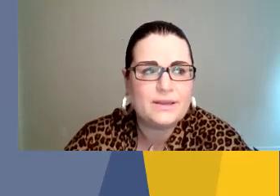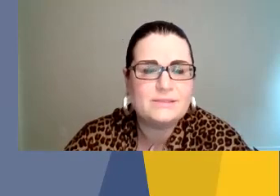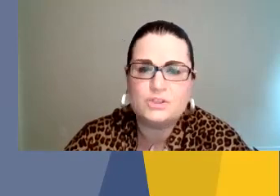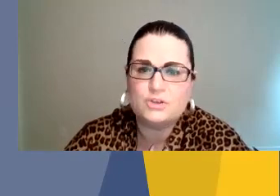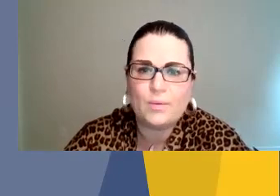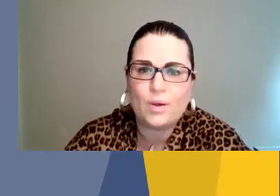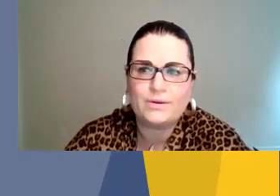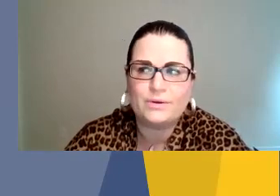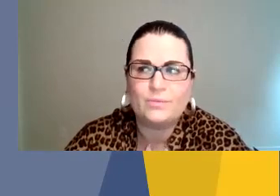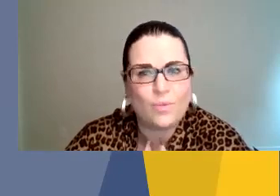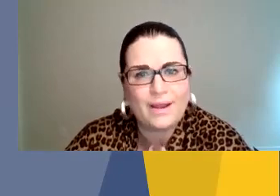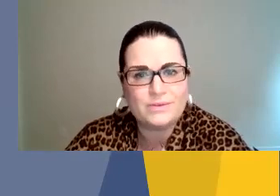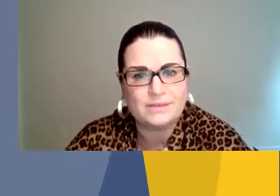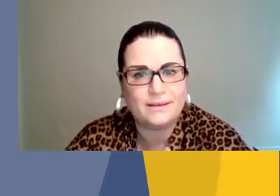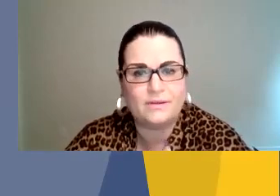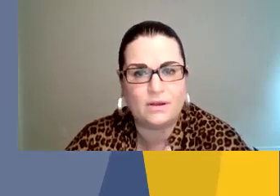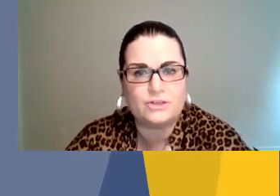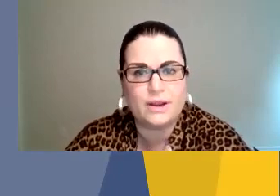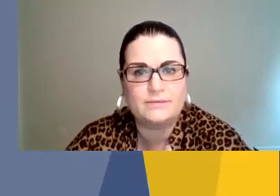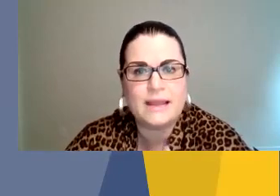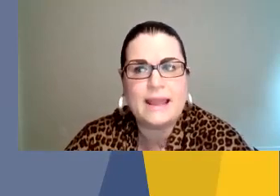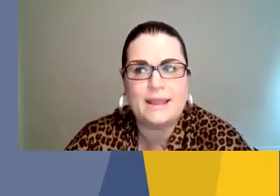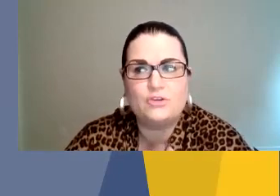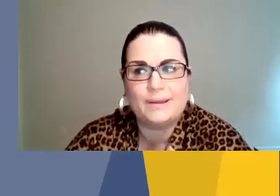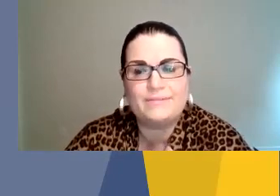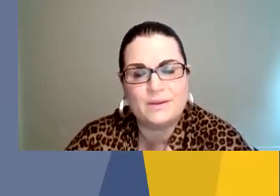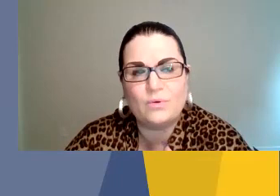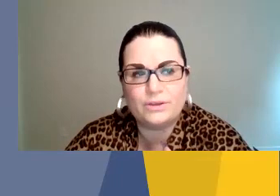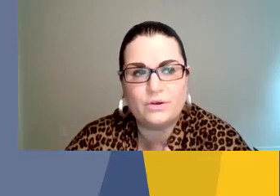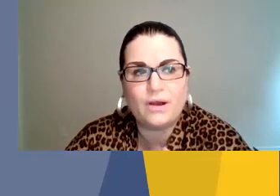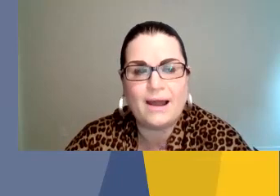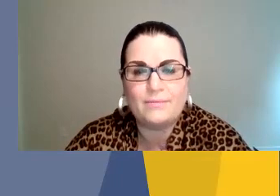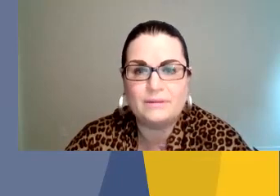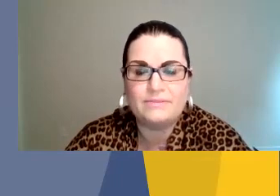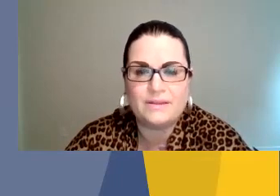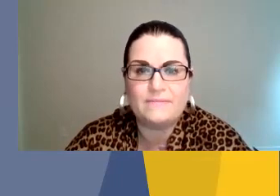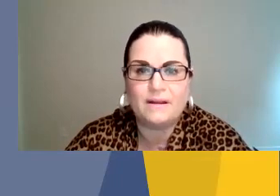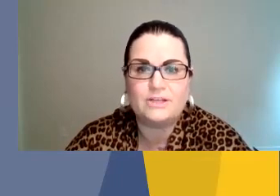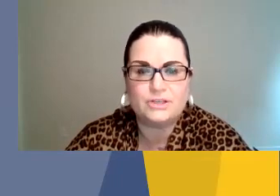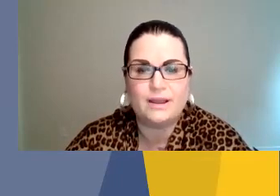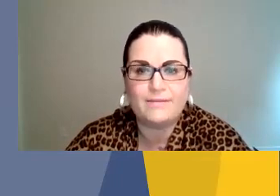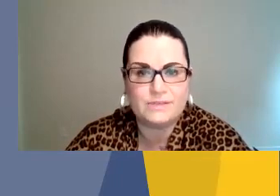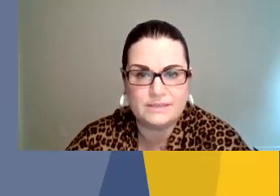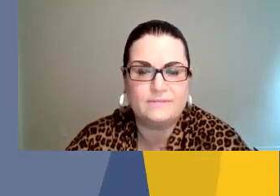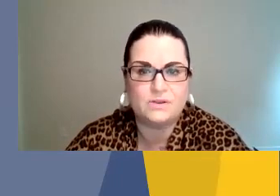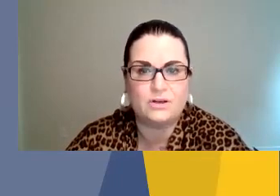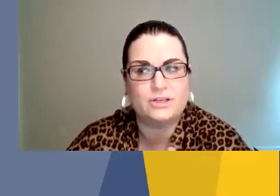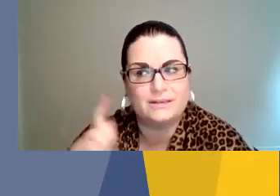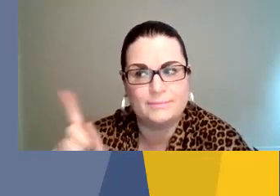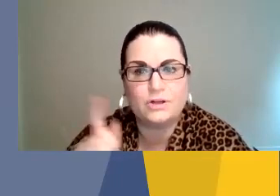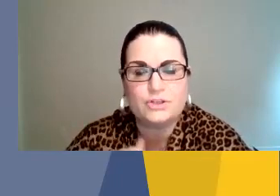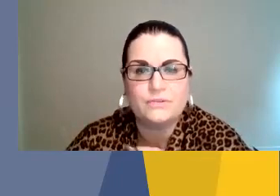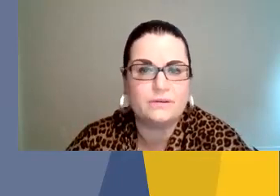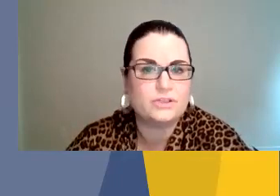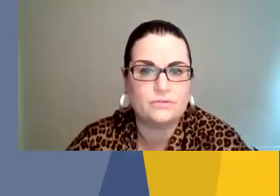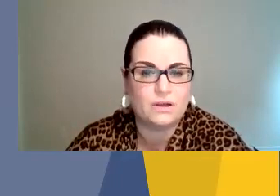In other cases, you might wonder why you didn't get the contract. And you might think, well, you know, I really think that I should have received this contract